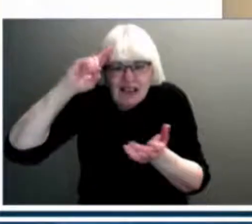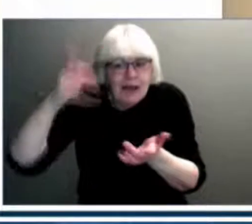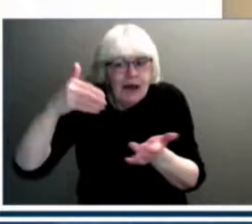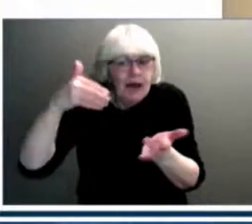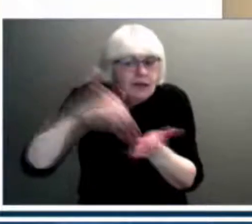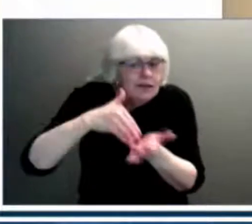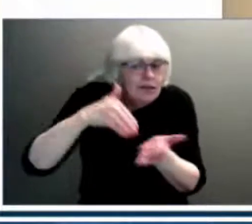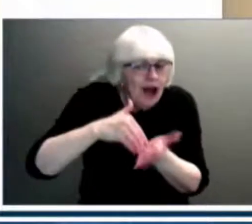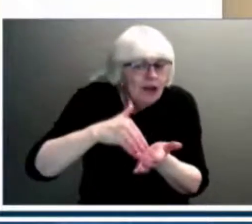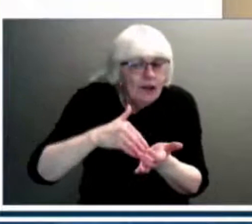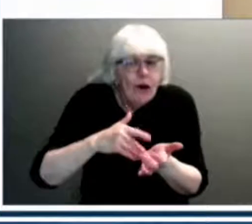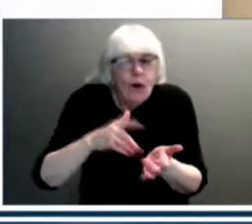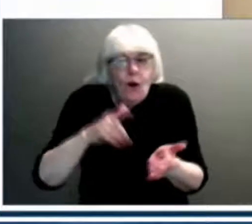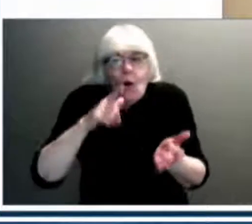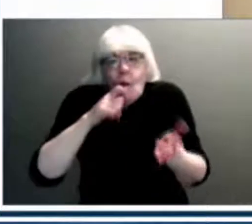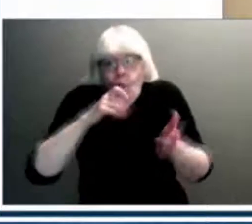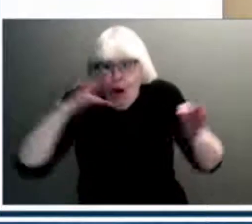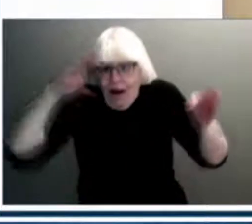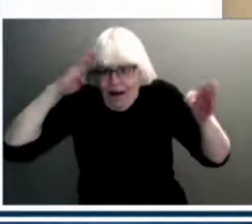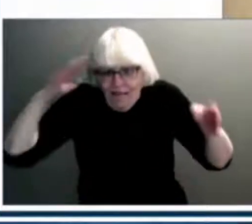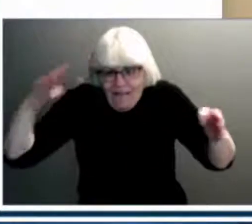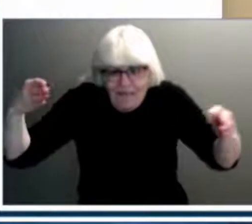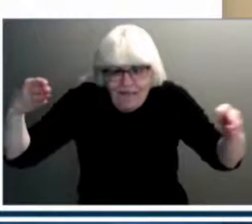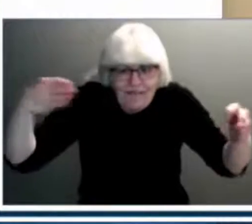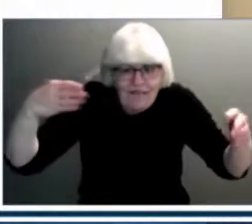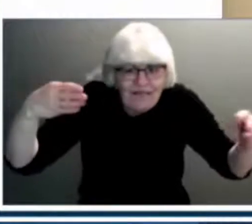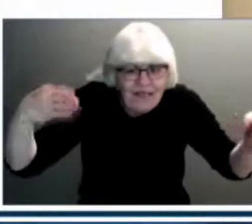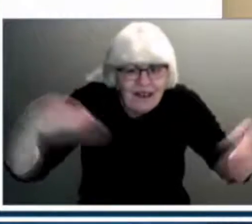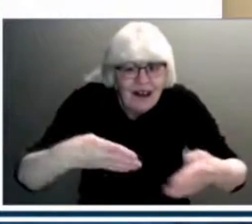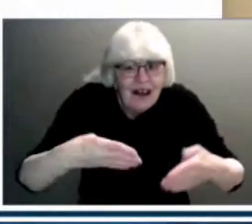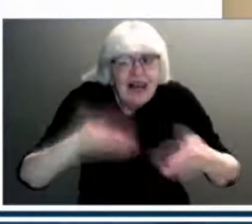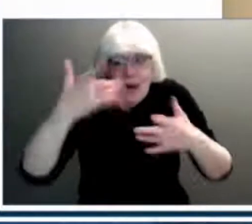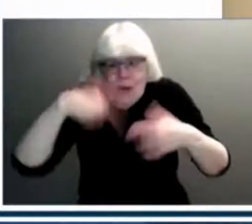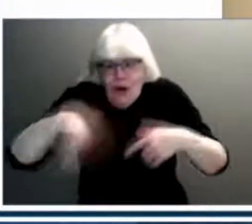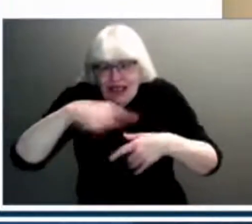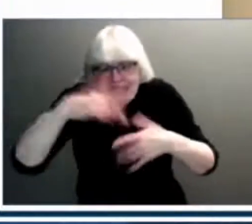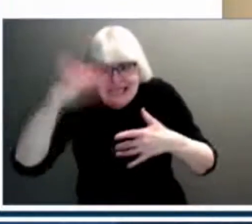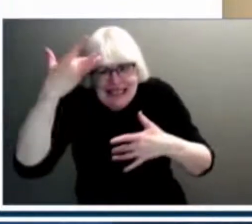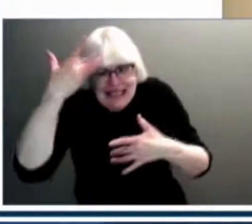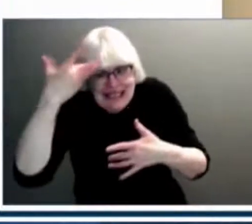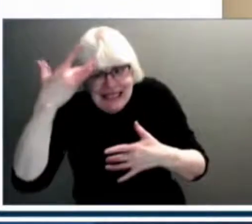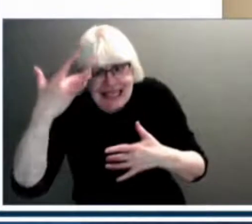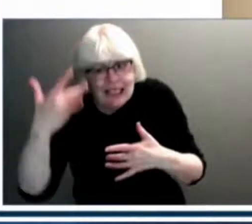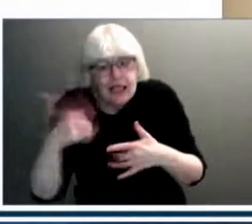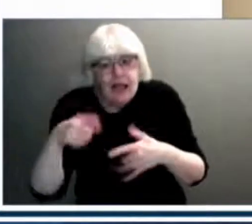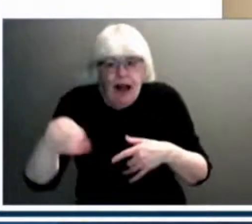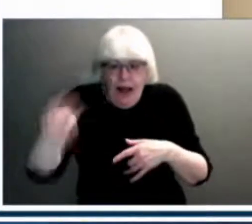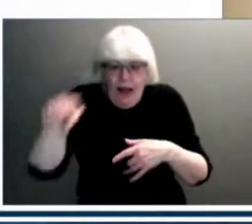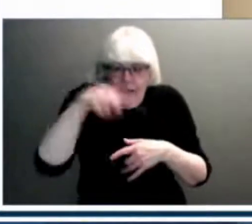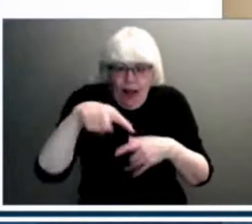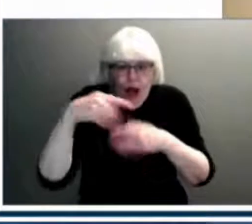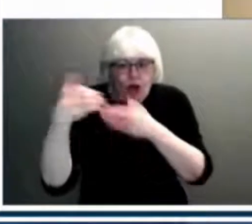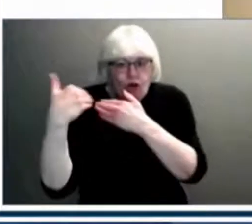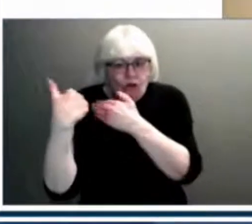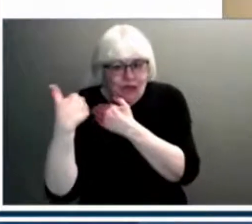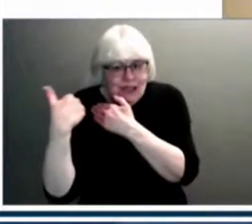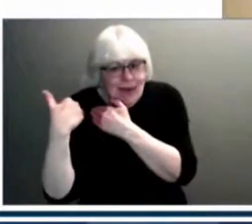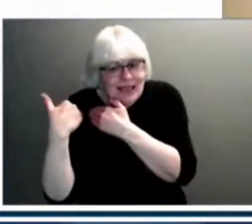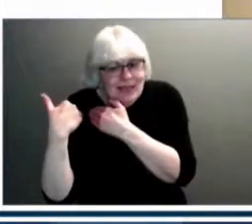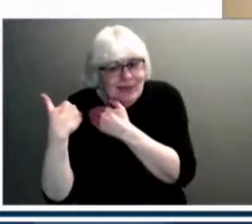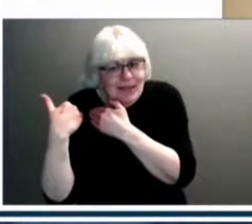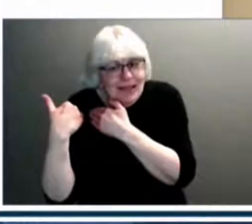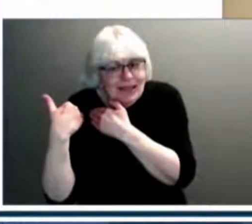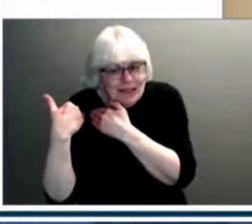occupational health and safety continue, and they're the ones who are responsible for in facilities, continue to look at ways that